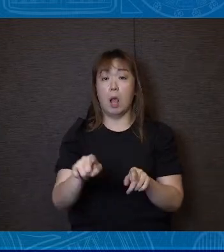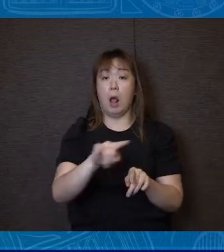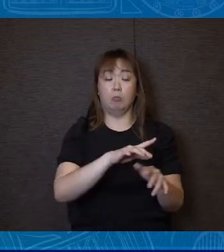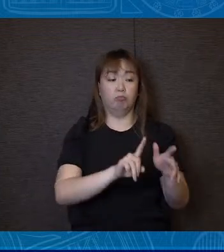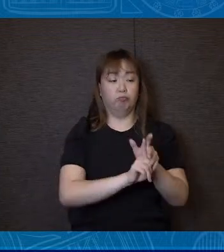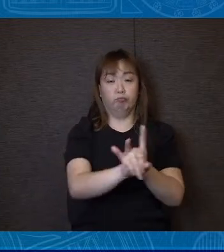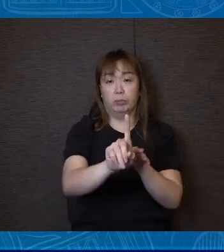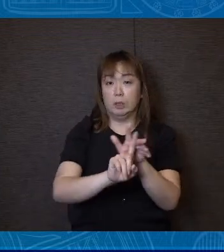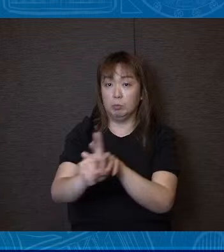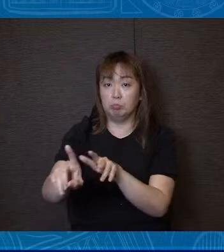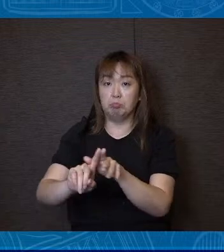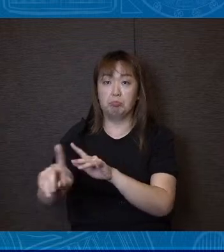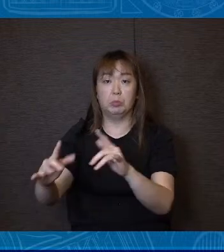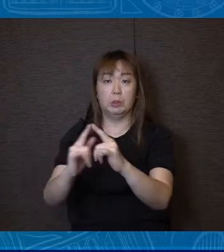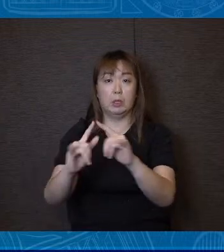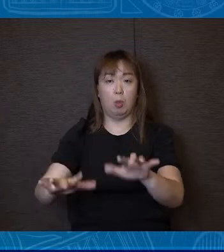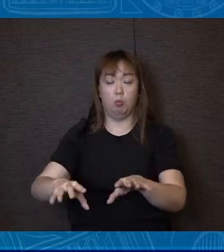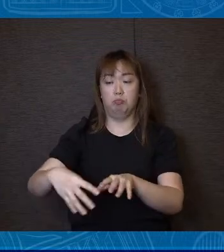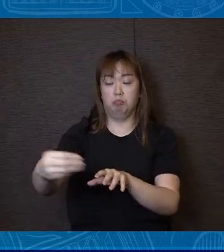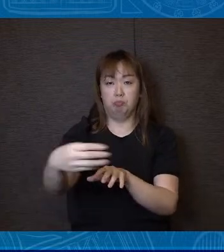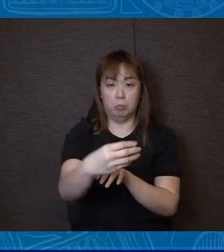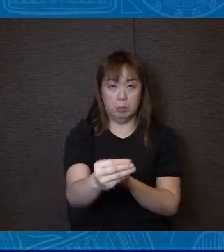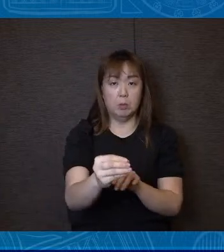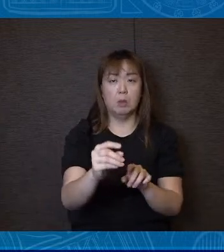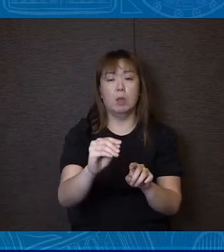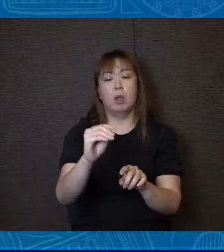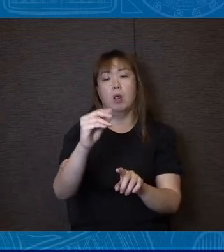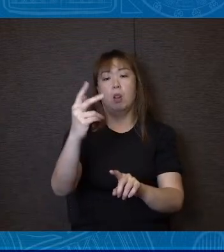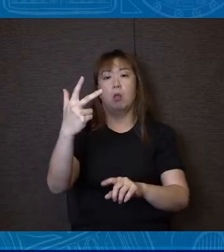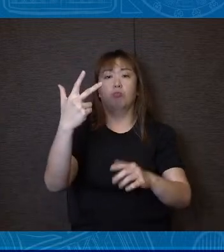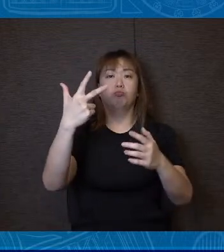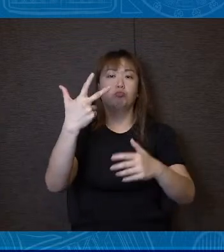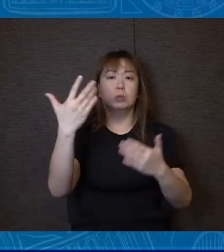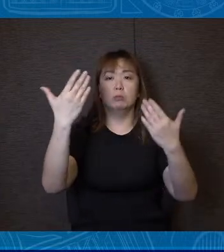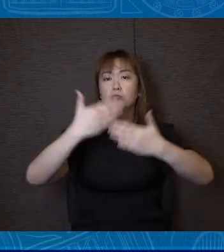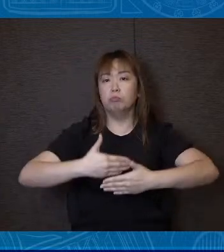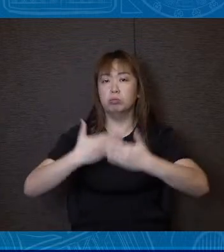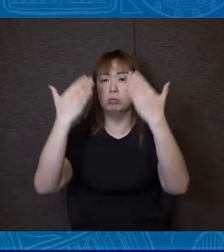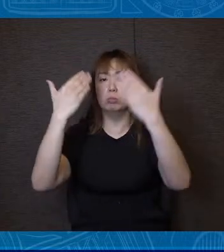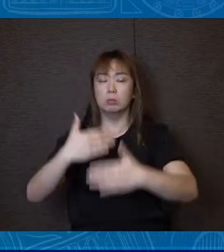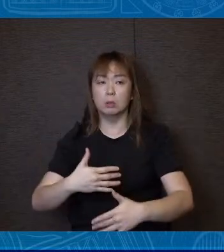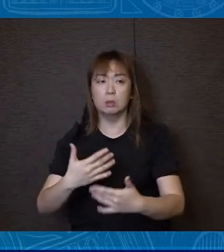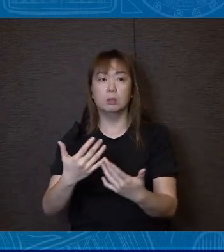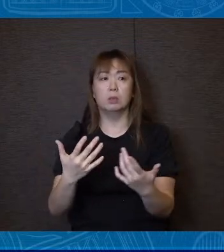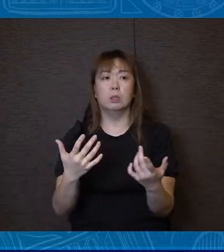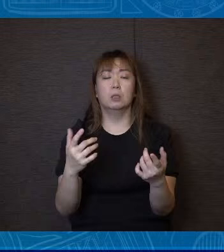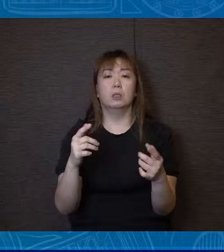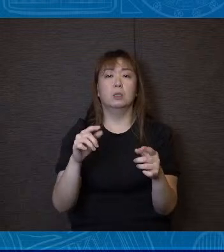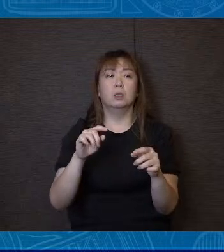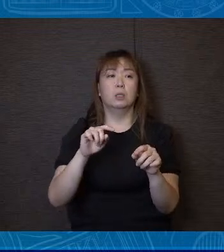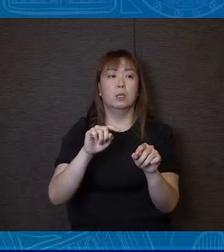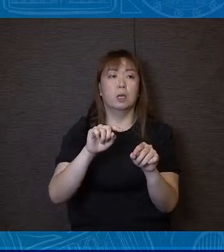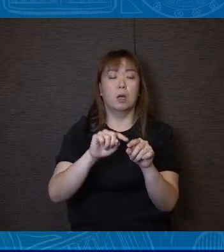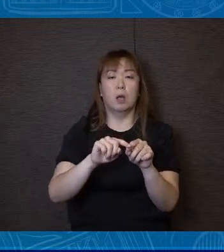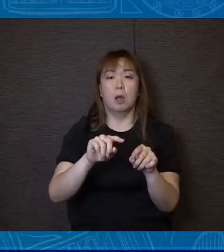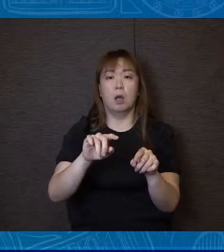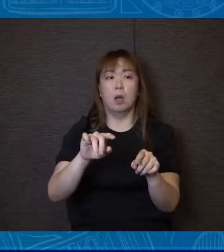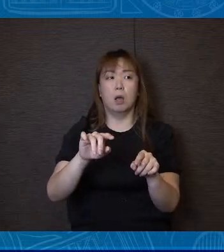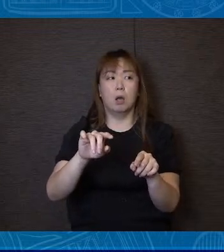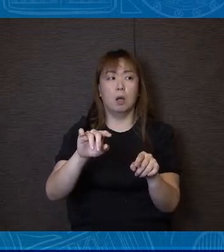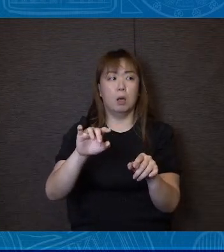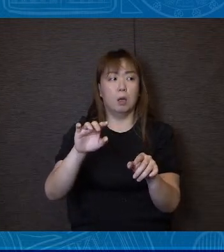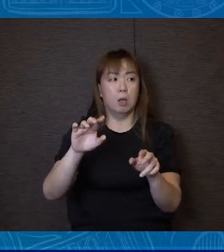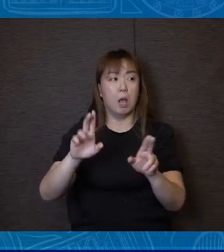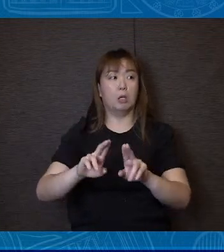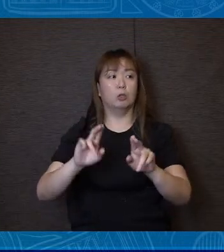the evacuation center, but eventually after 3 to 4 days, because Raleigh, Goni International is coming,